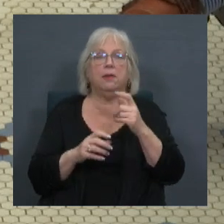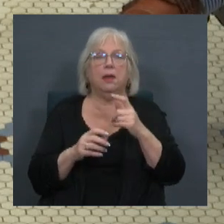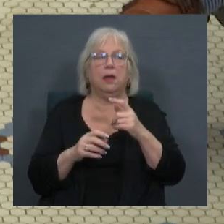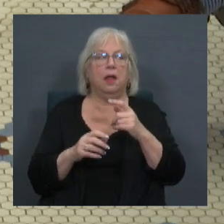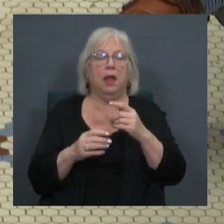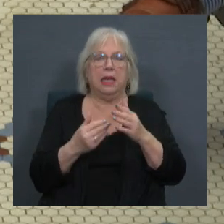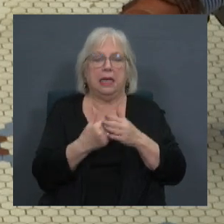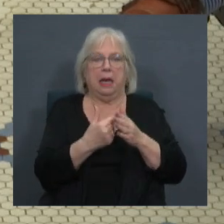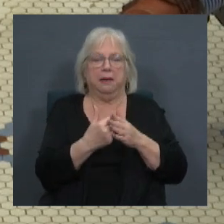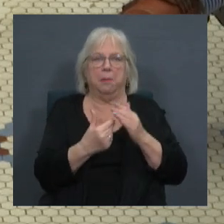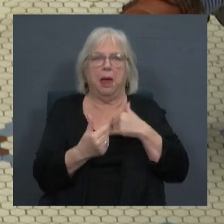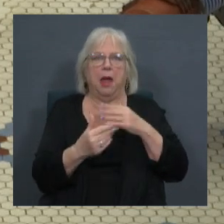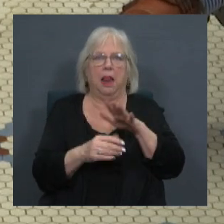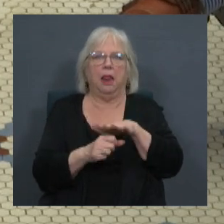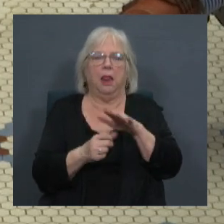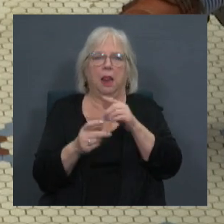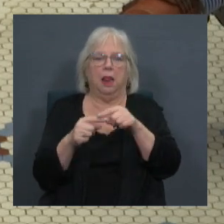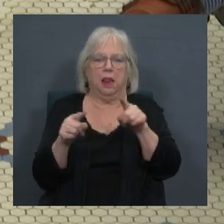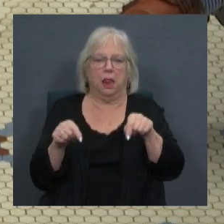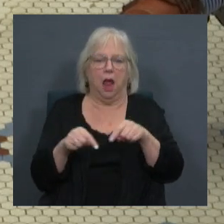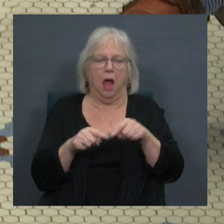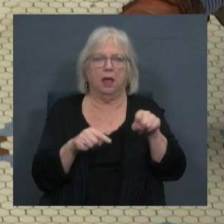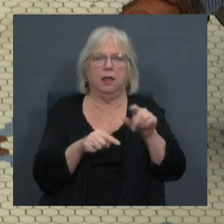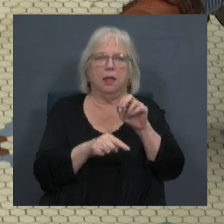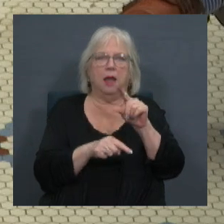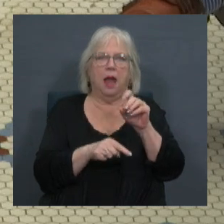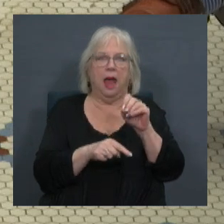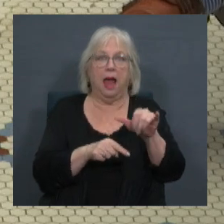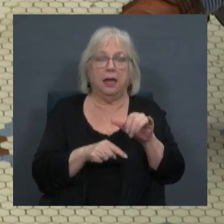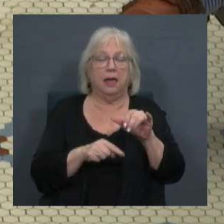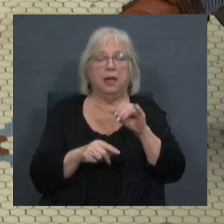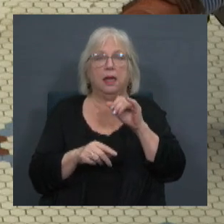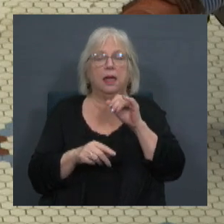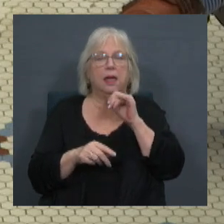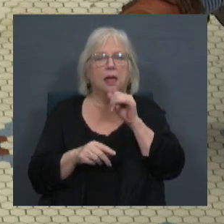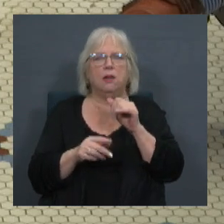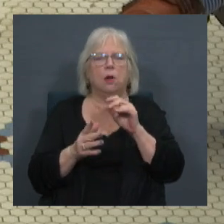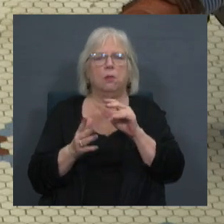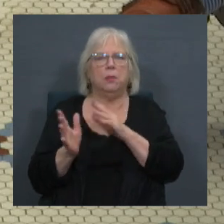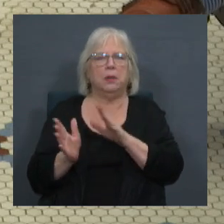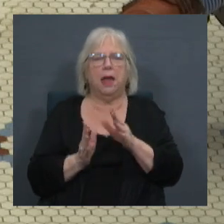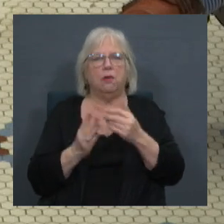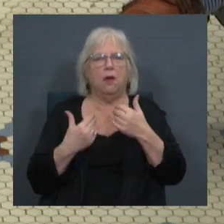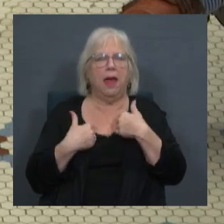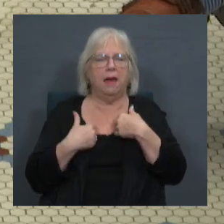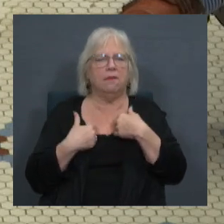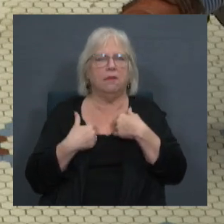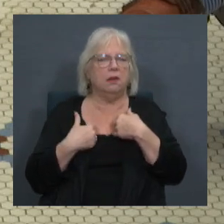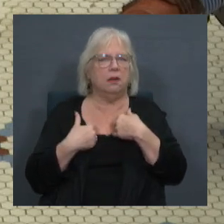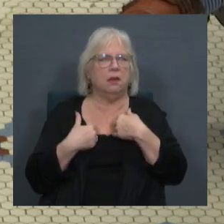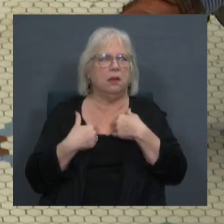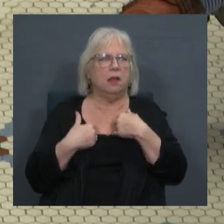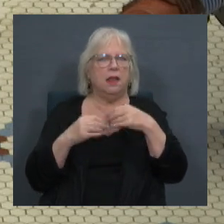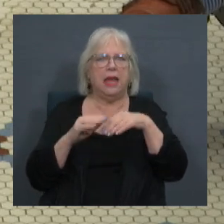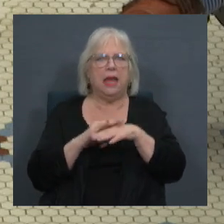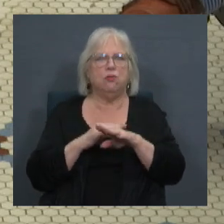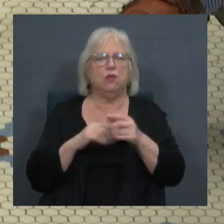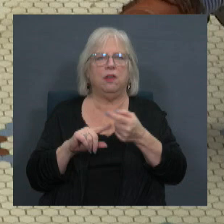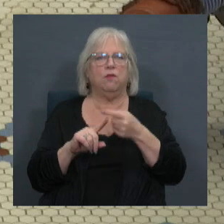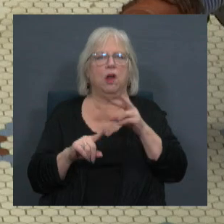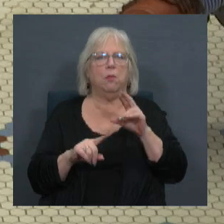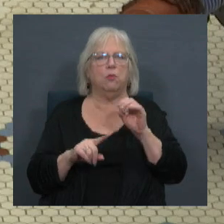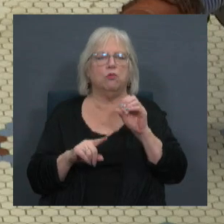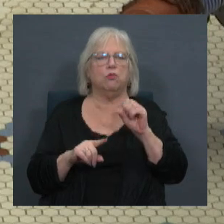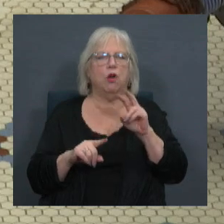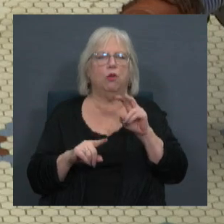by my lot. And I don't intend to have the entrance on Roosevelt. I intend to